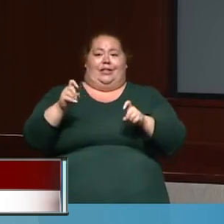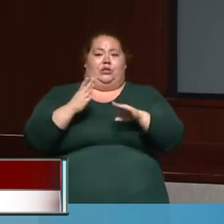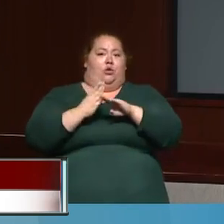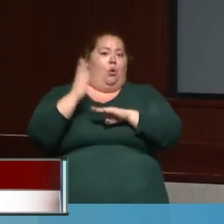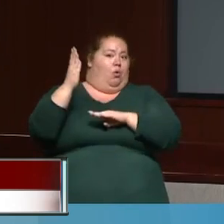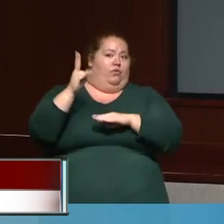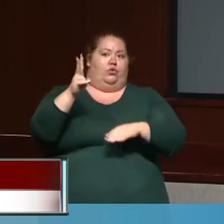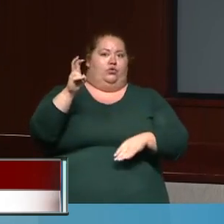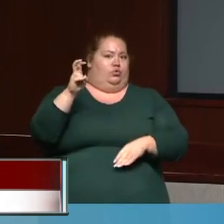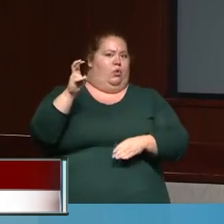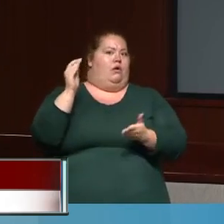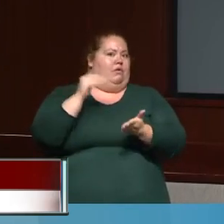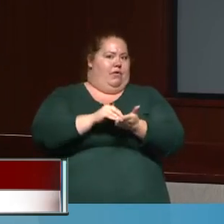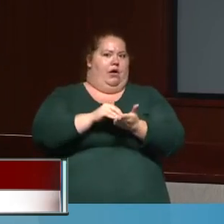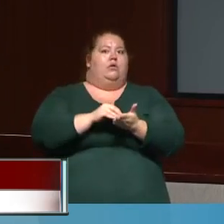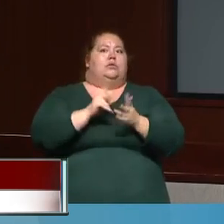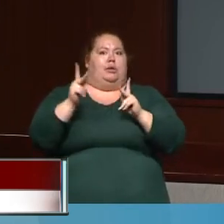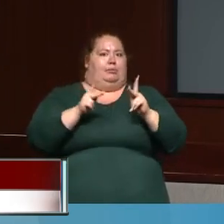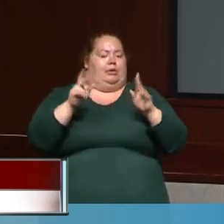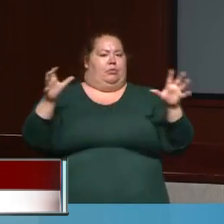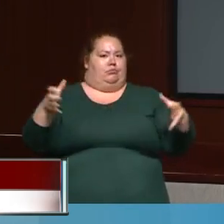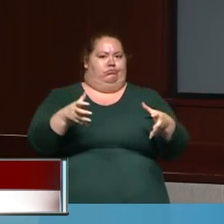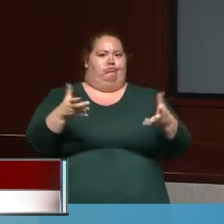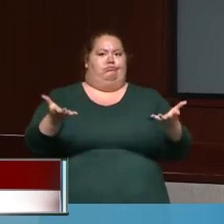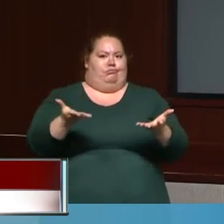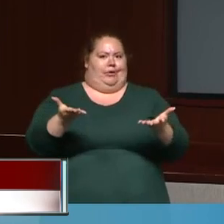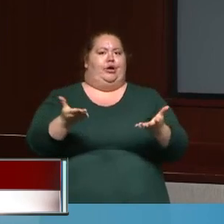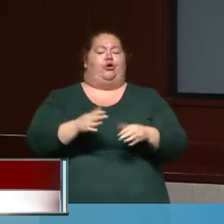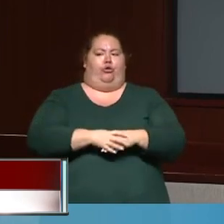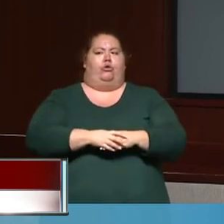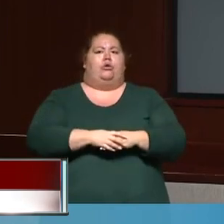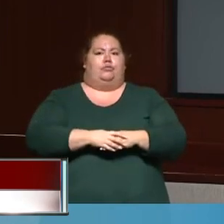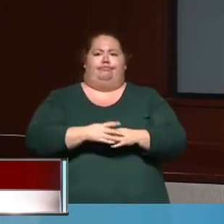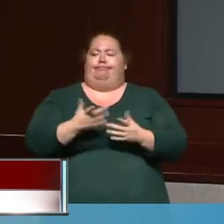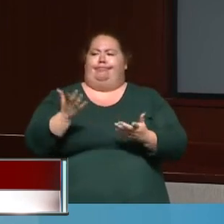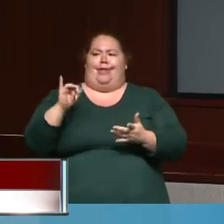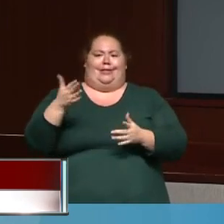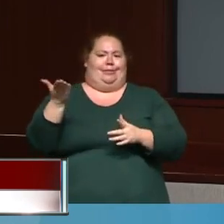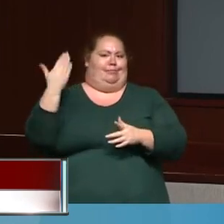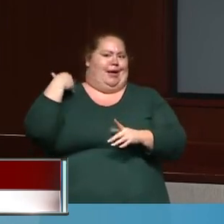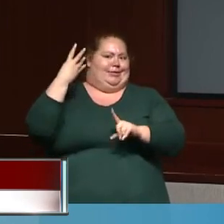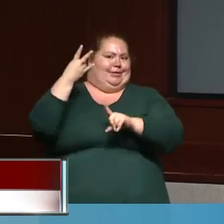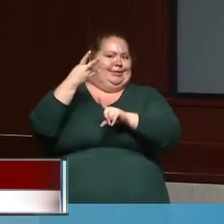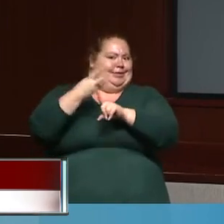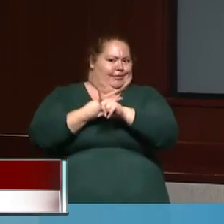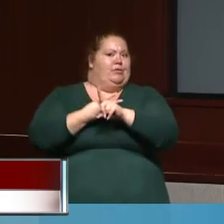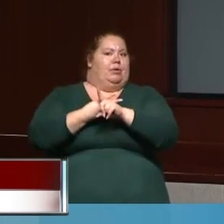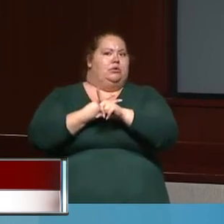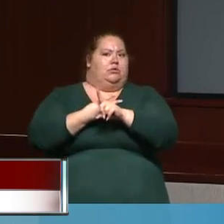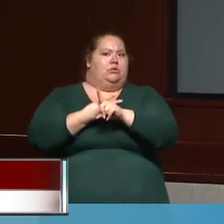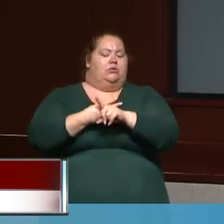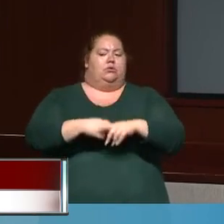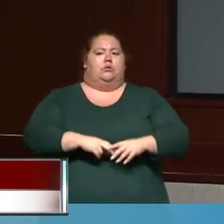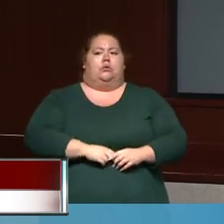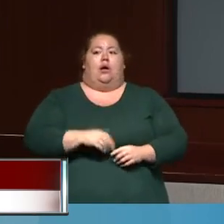200,000 residents in our community for COVID-19 over the last 7 months. We have